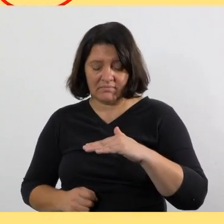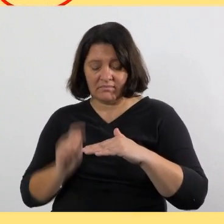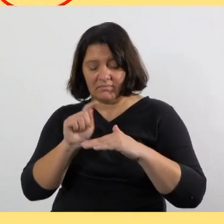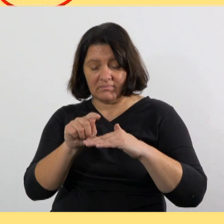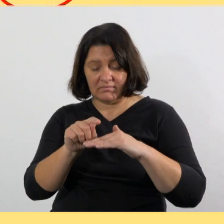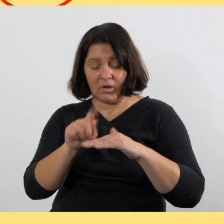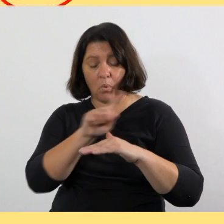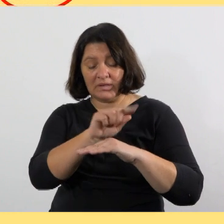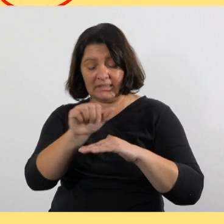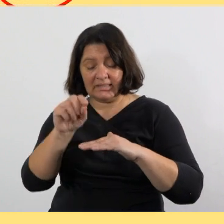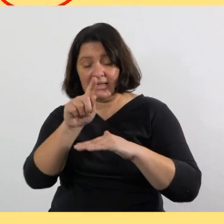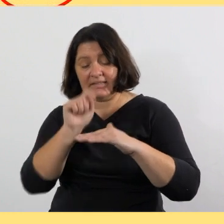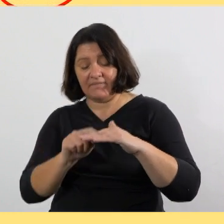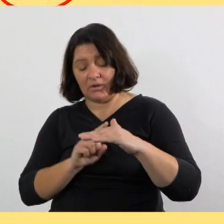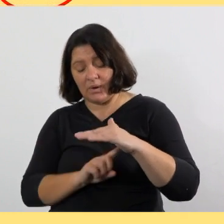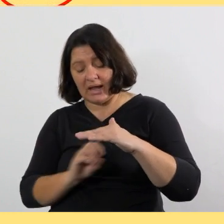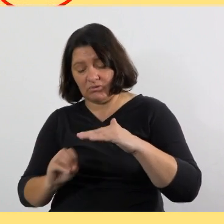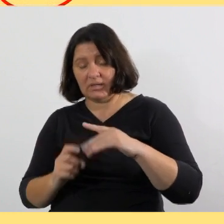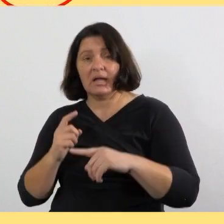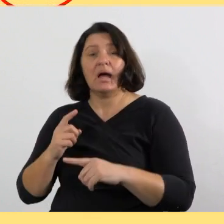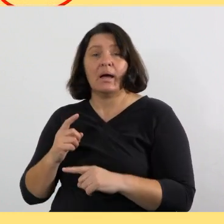is 100 multiplied by